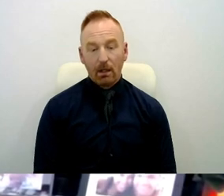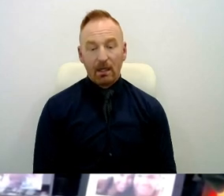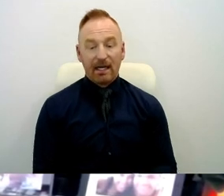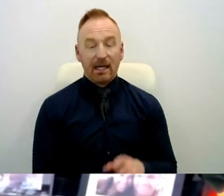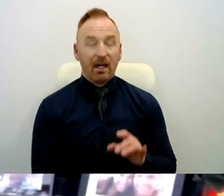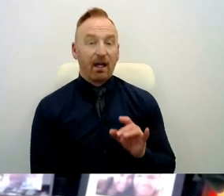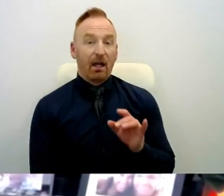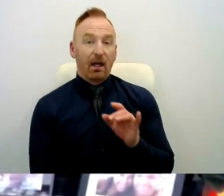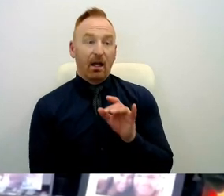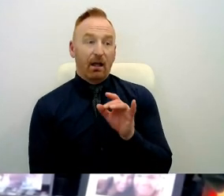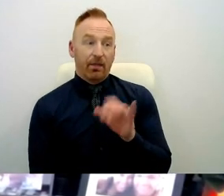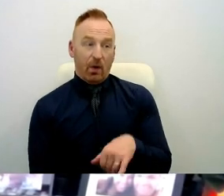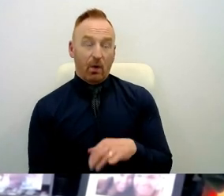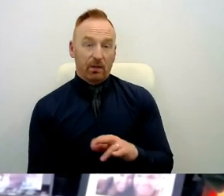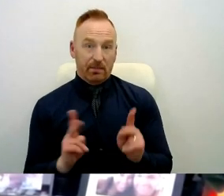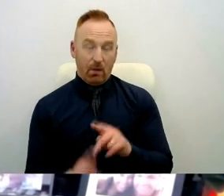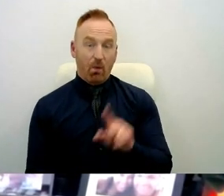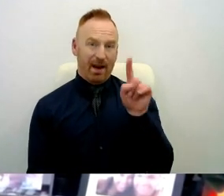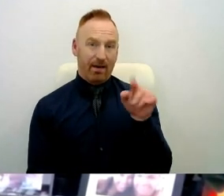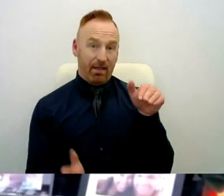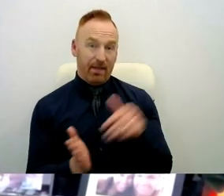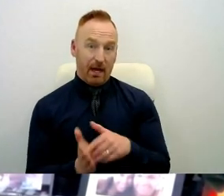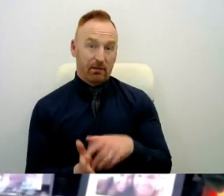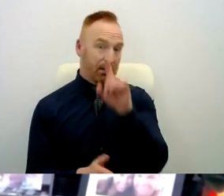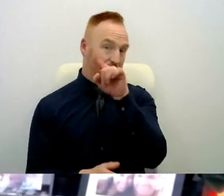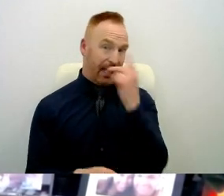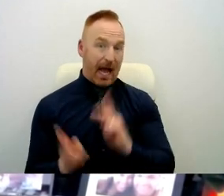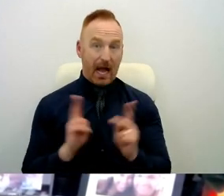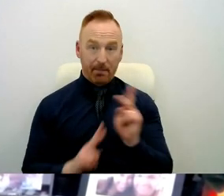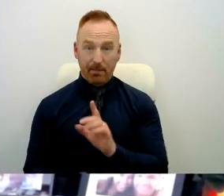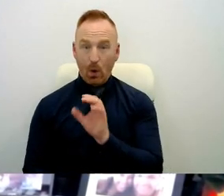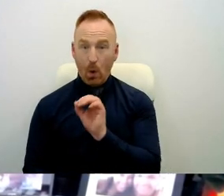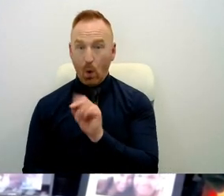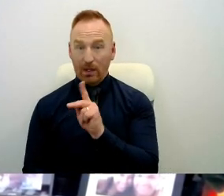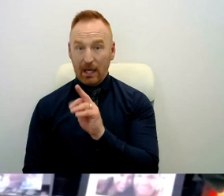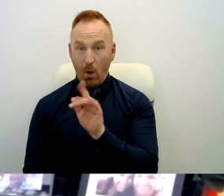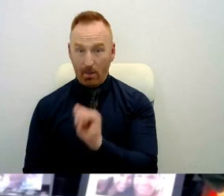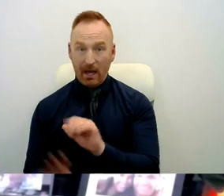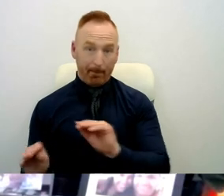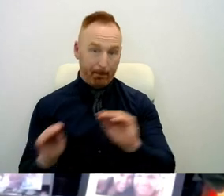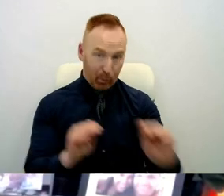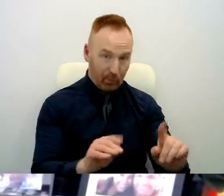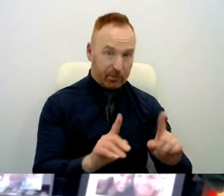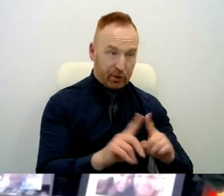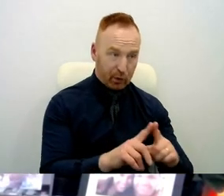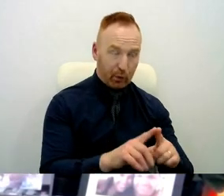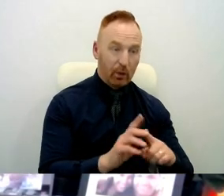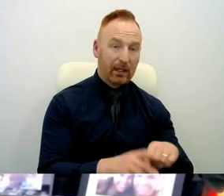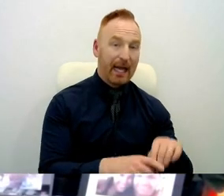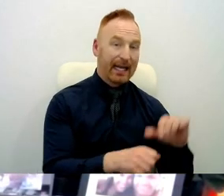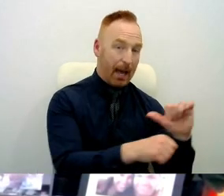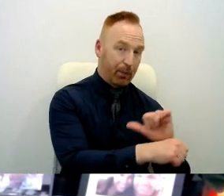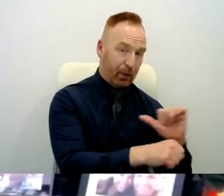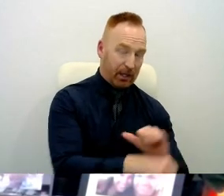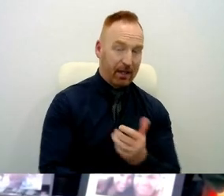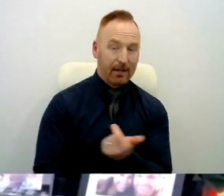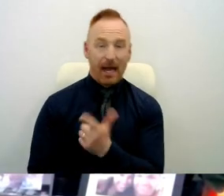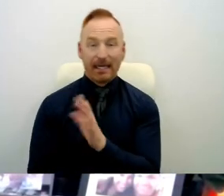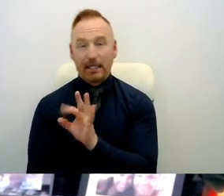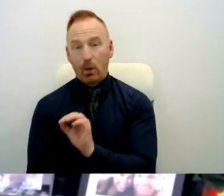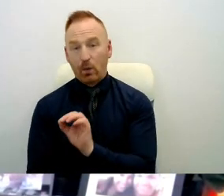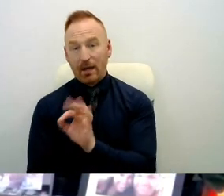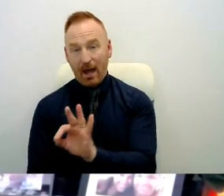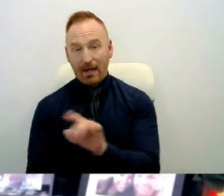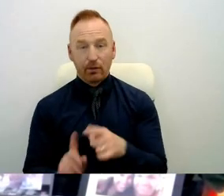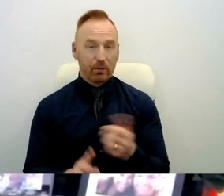So that those folks, about 1,000 Black folks from Oklahoma, moved to the Canadian prairies, particularly Alberta, between 1909 and